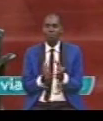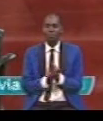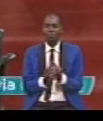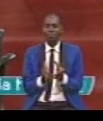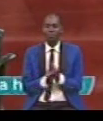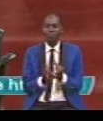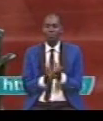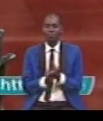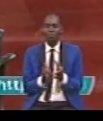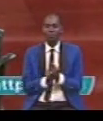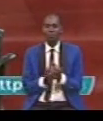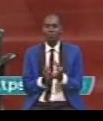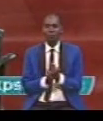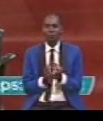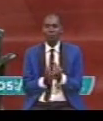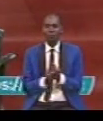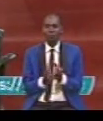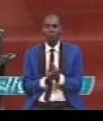The next testifier.